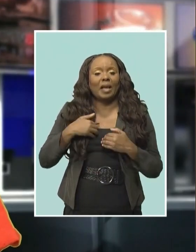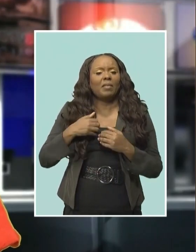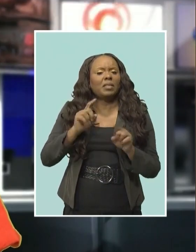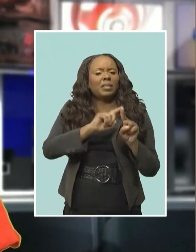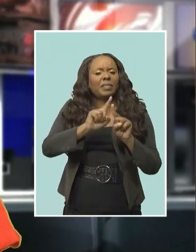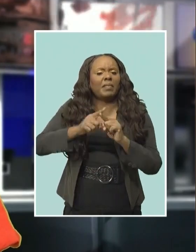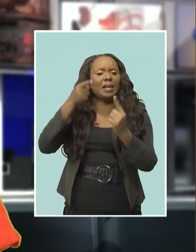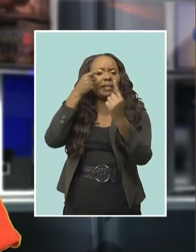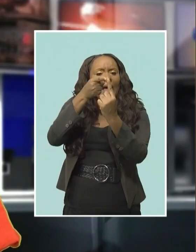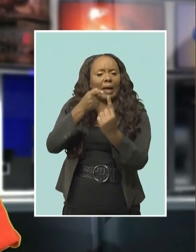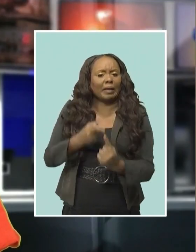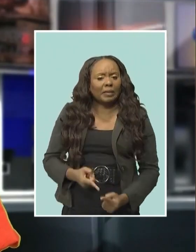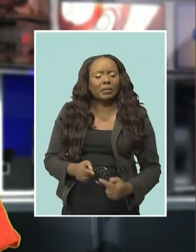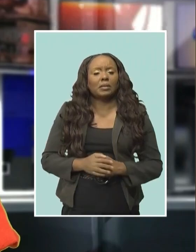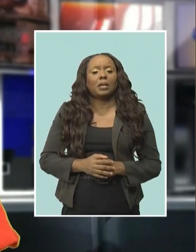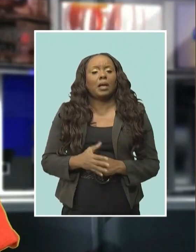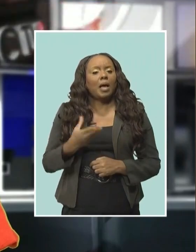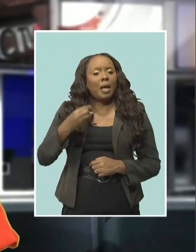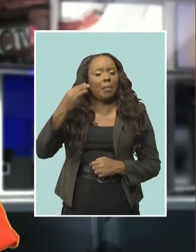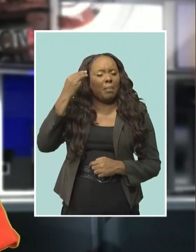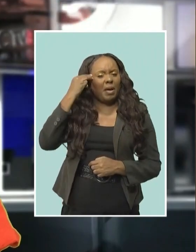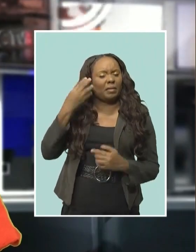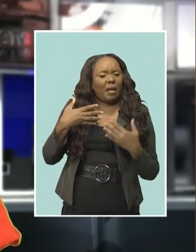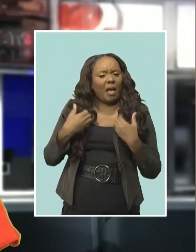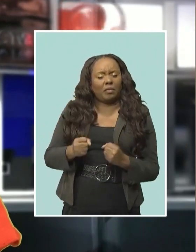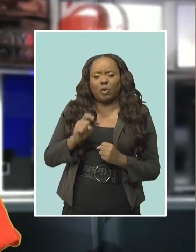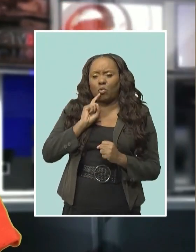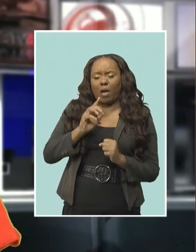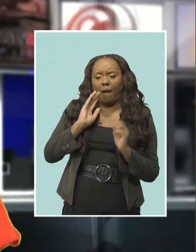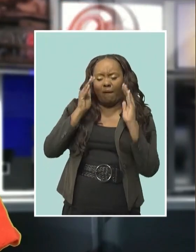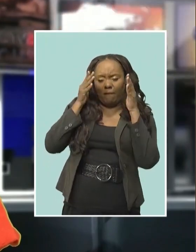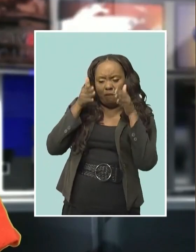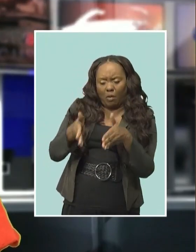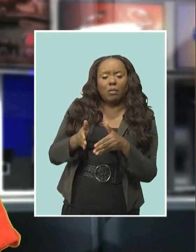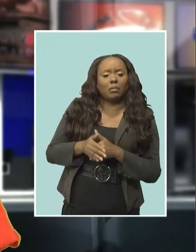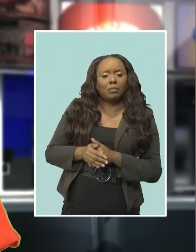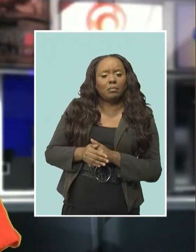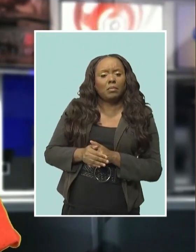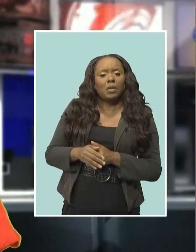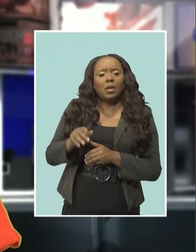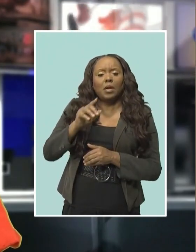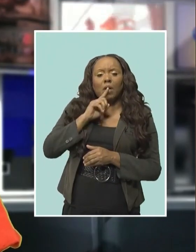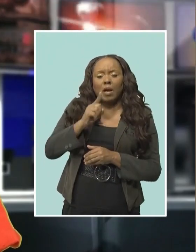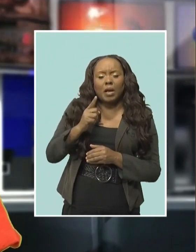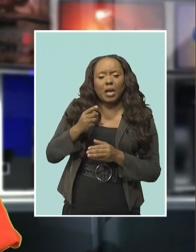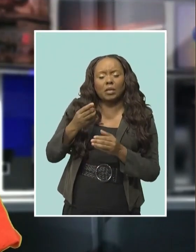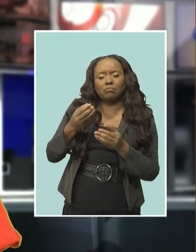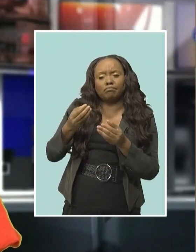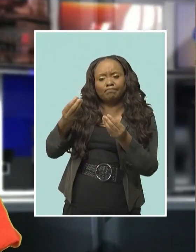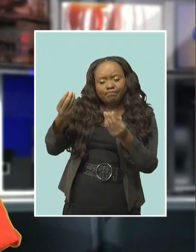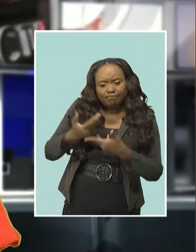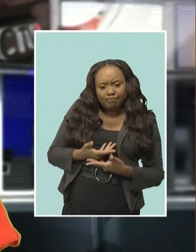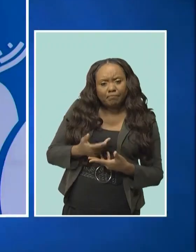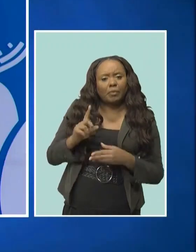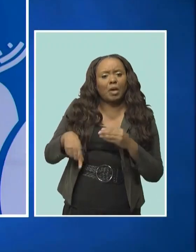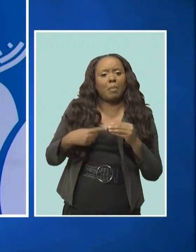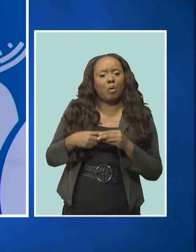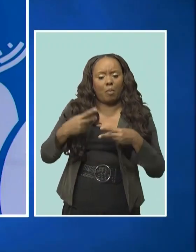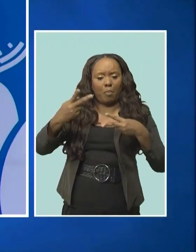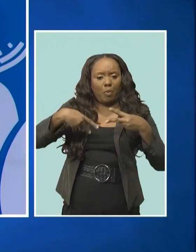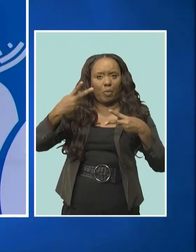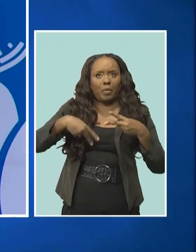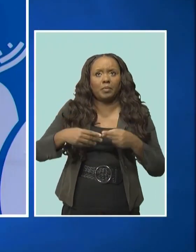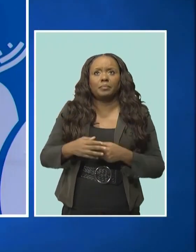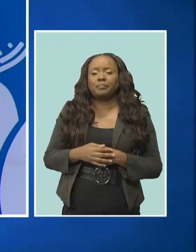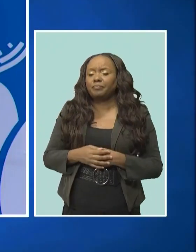and mental health in their respective populations. He gave some insight into the prevalence of these conditions. While